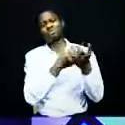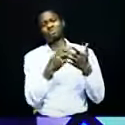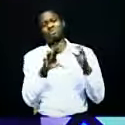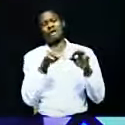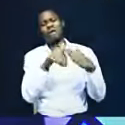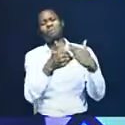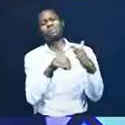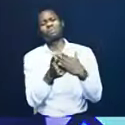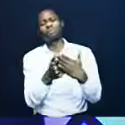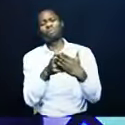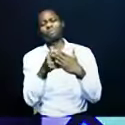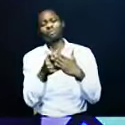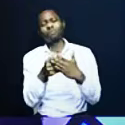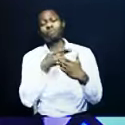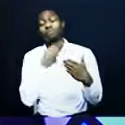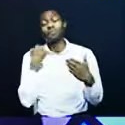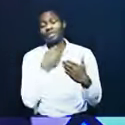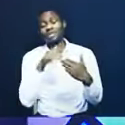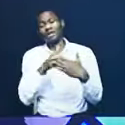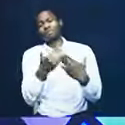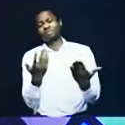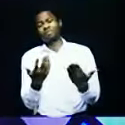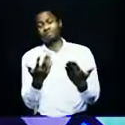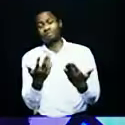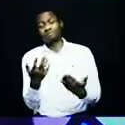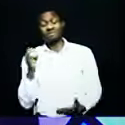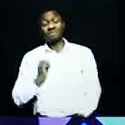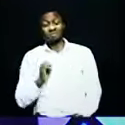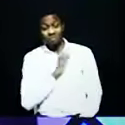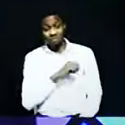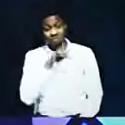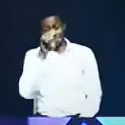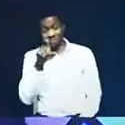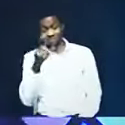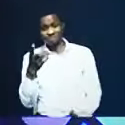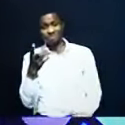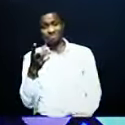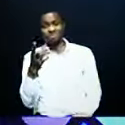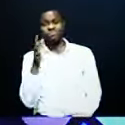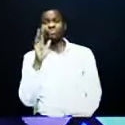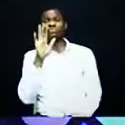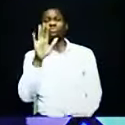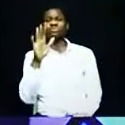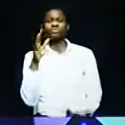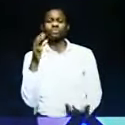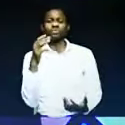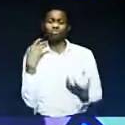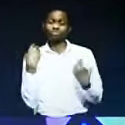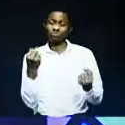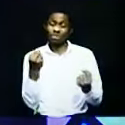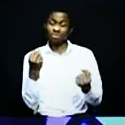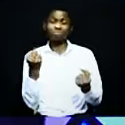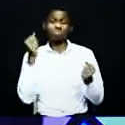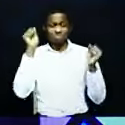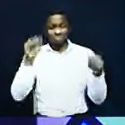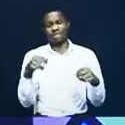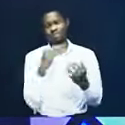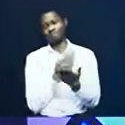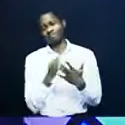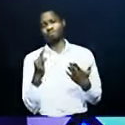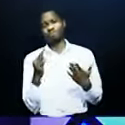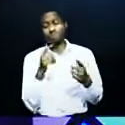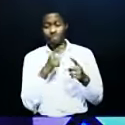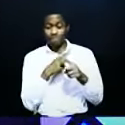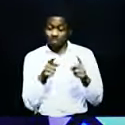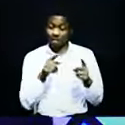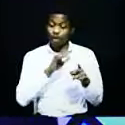One home crunkron young fan at the same. Are you an elder? We are sorry, penny. The strength of man will fail. Nipa what din bed you have day